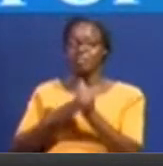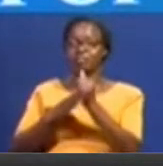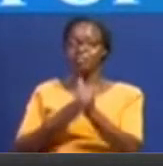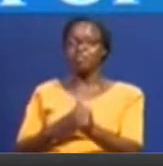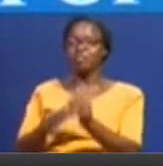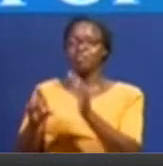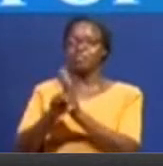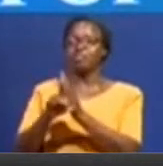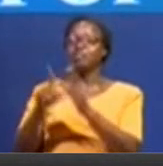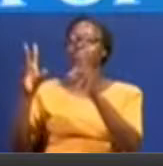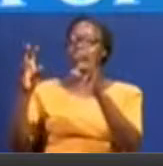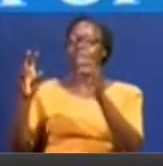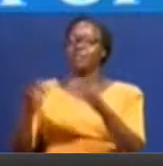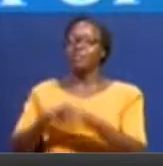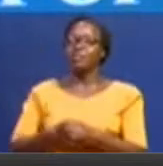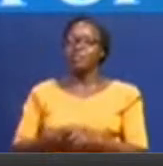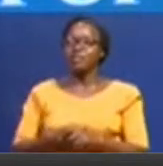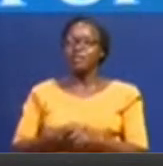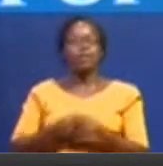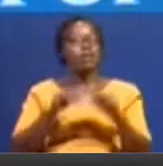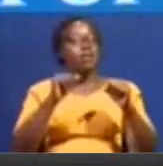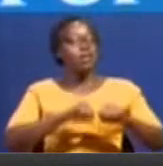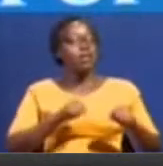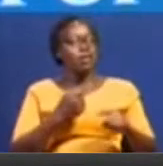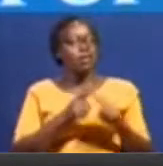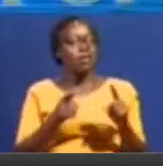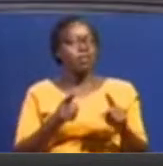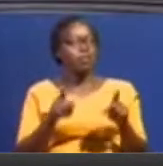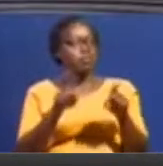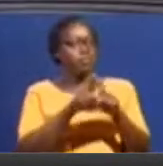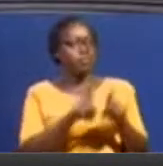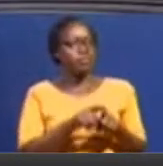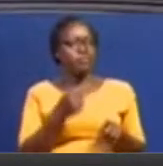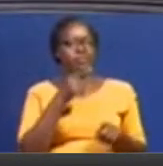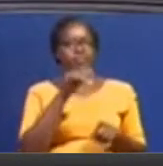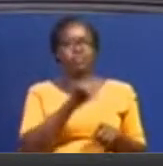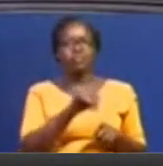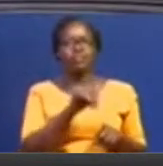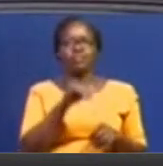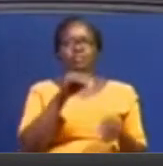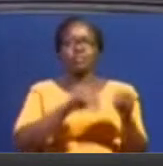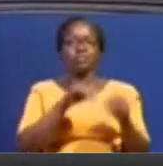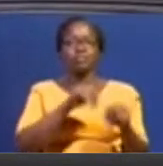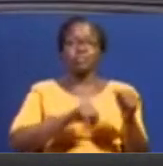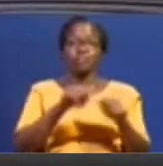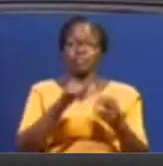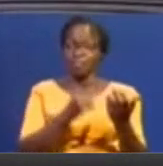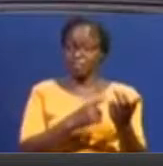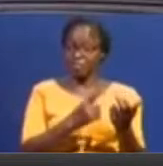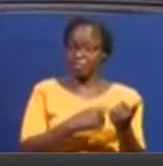legal issues. I agree, but I'm also saying that elections is about numbers.